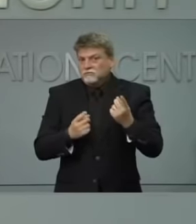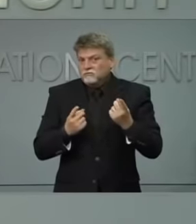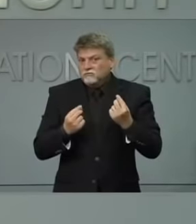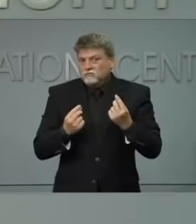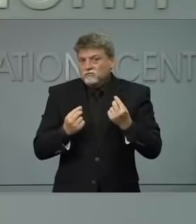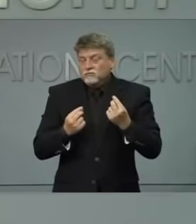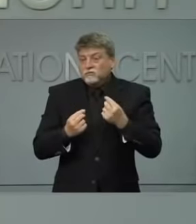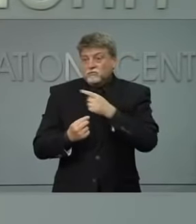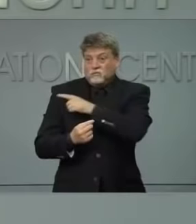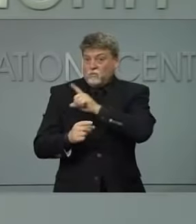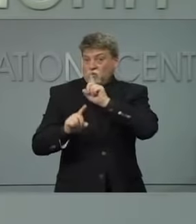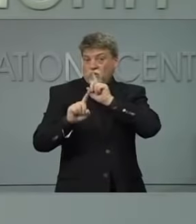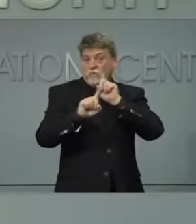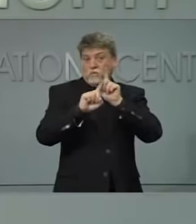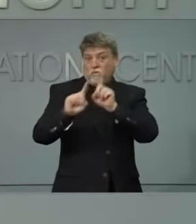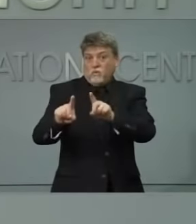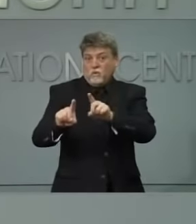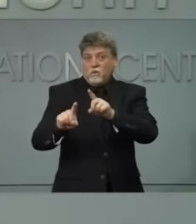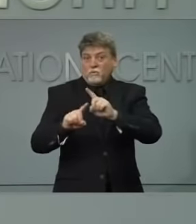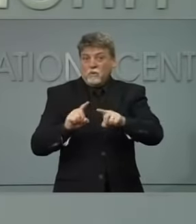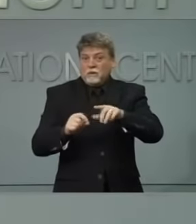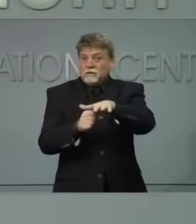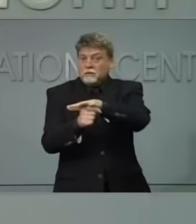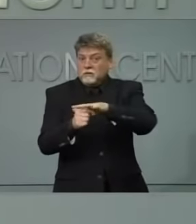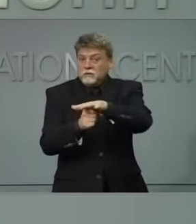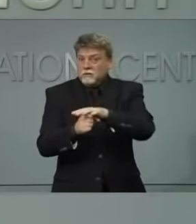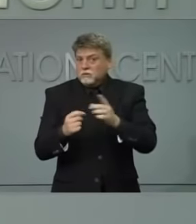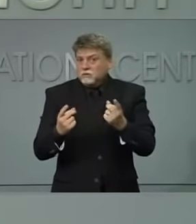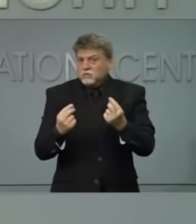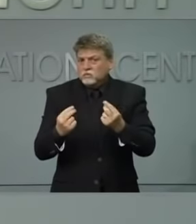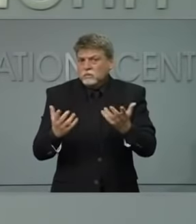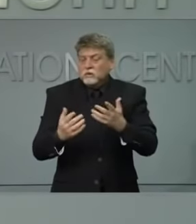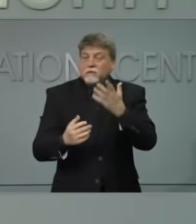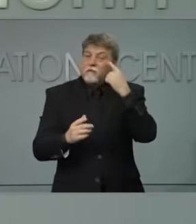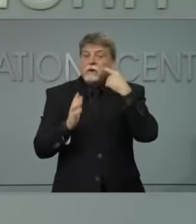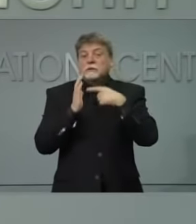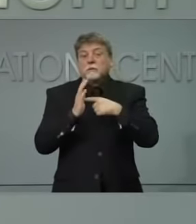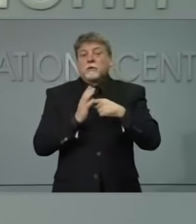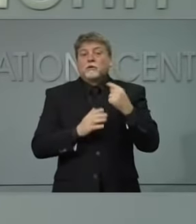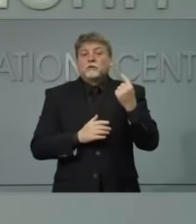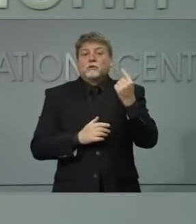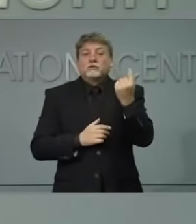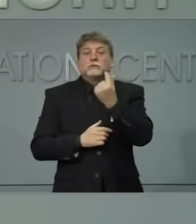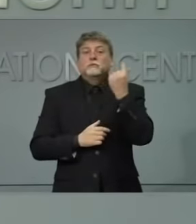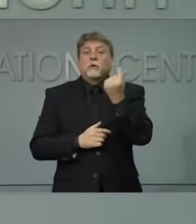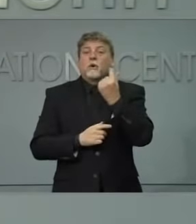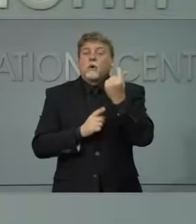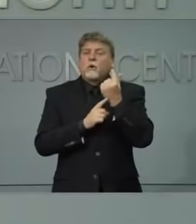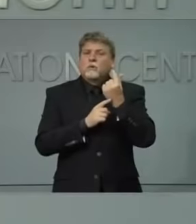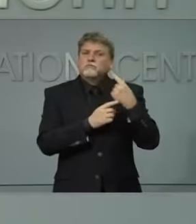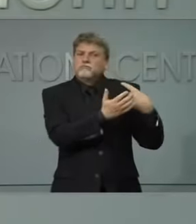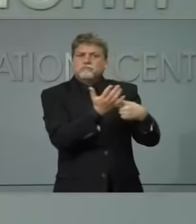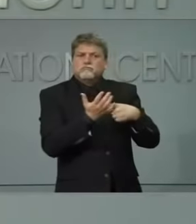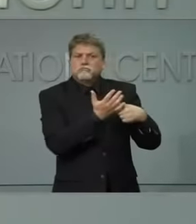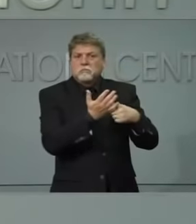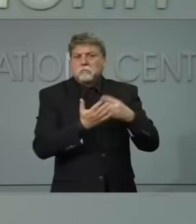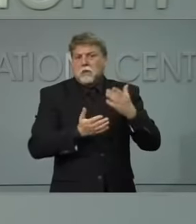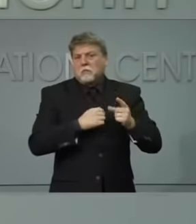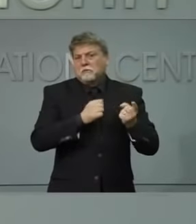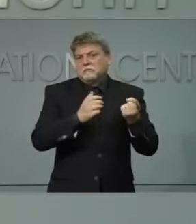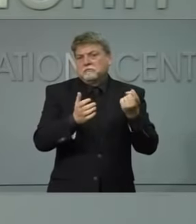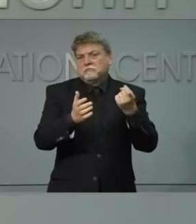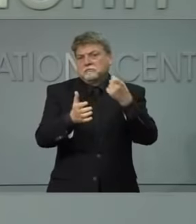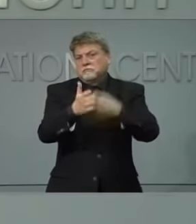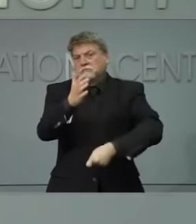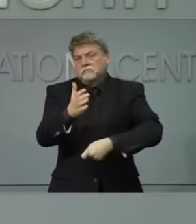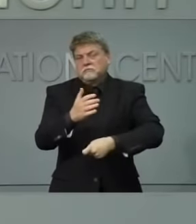are in place. I know in the city of Greensboro, they've discussed fines, they've discussed closures, but they have said that they want compliance.